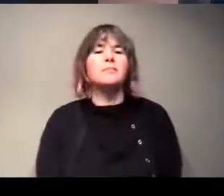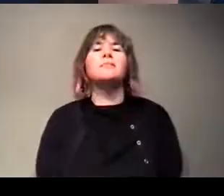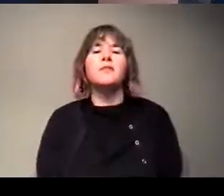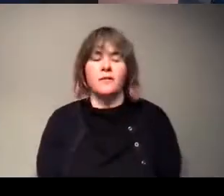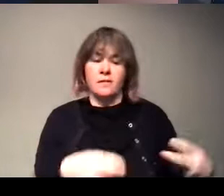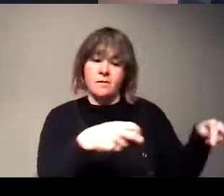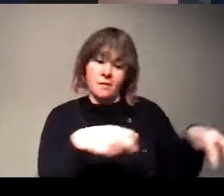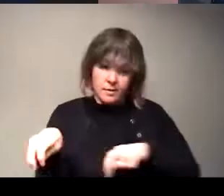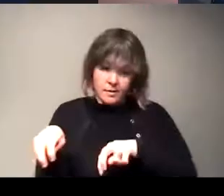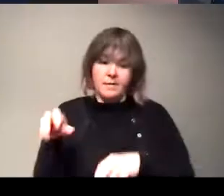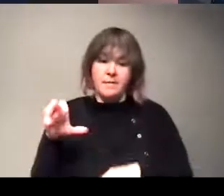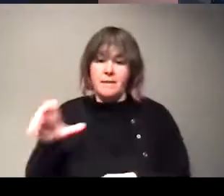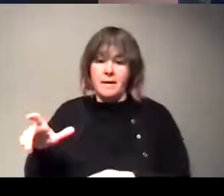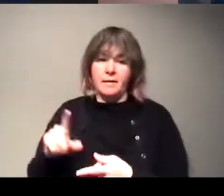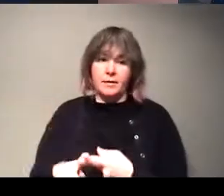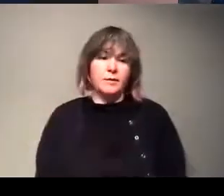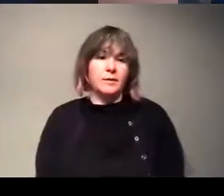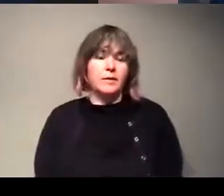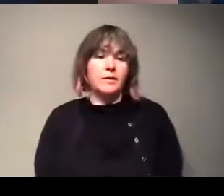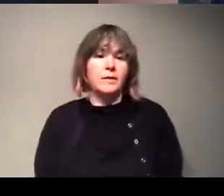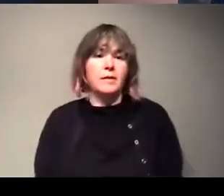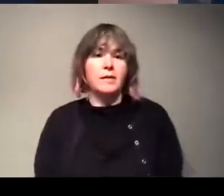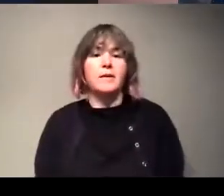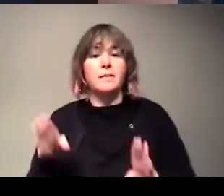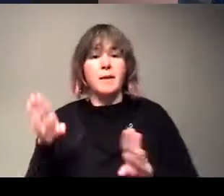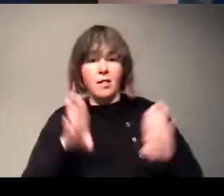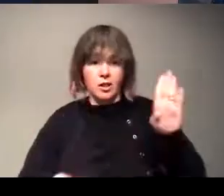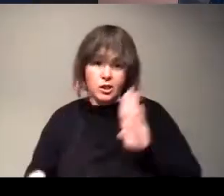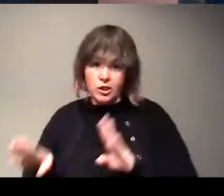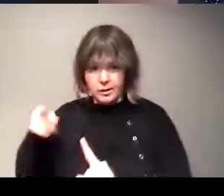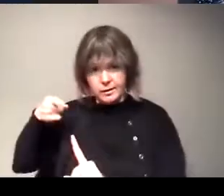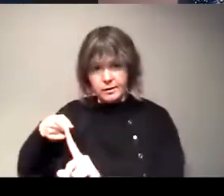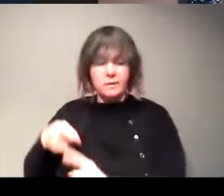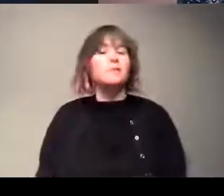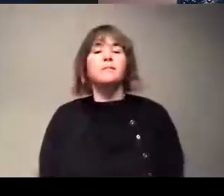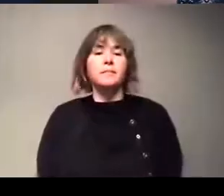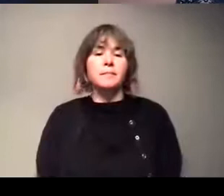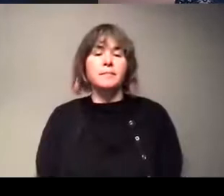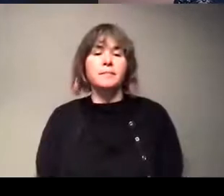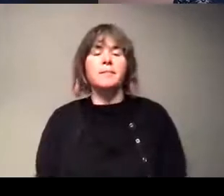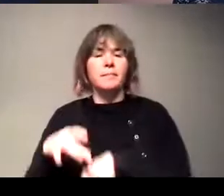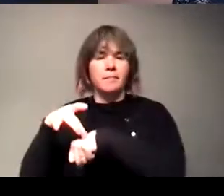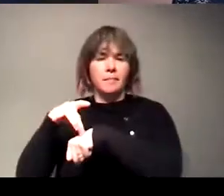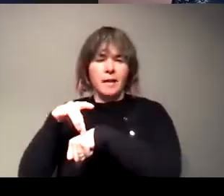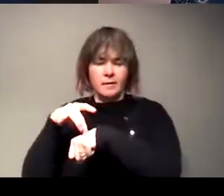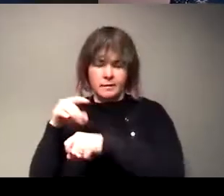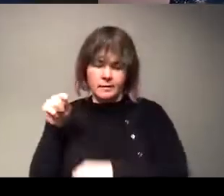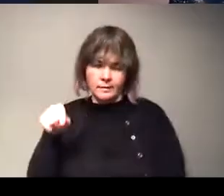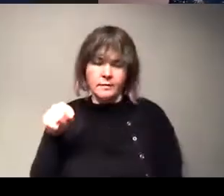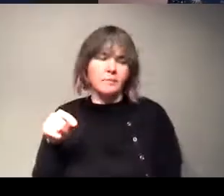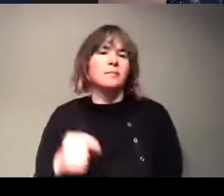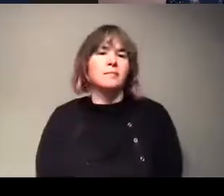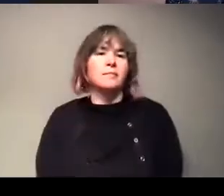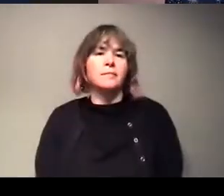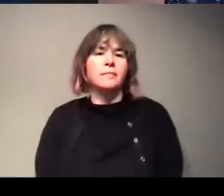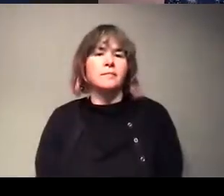back over to our biology and talk about the planets. So we have got